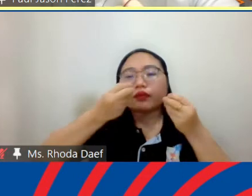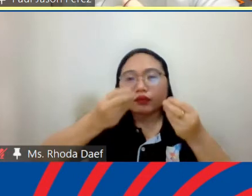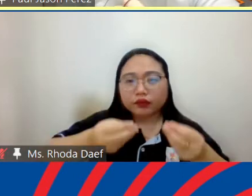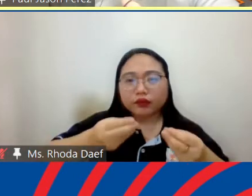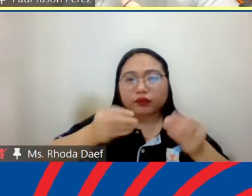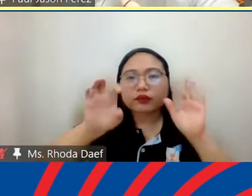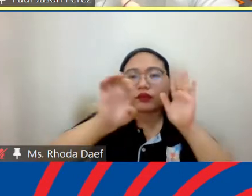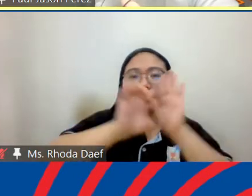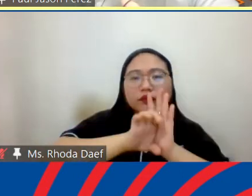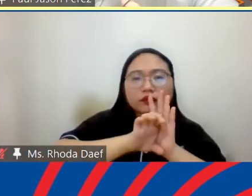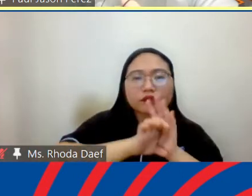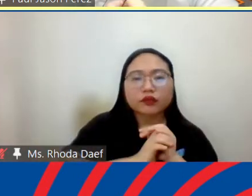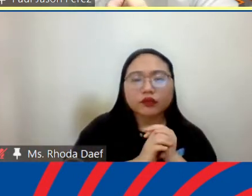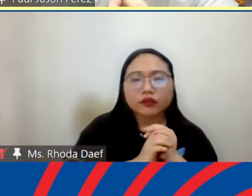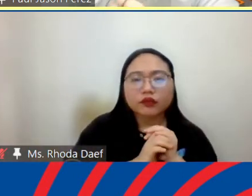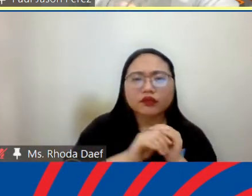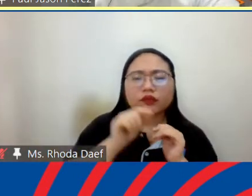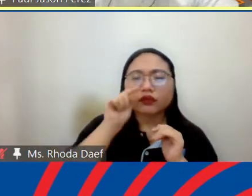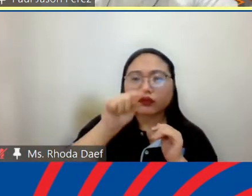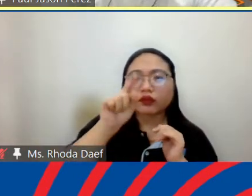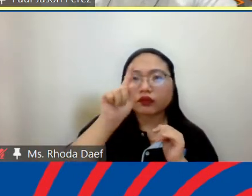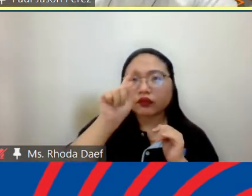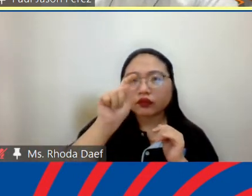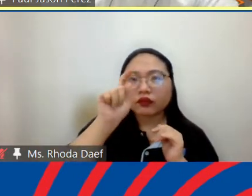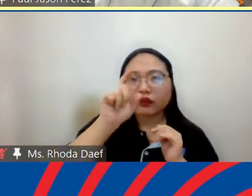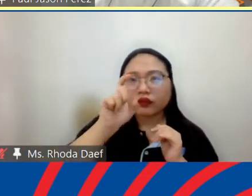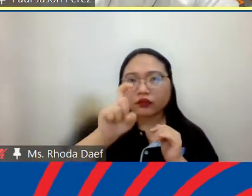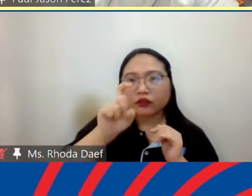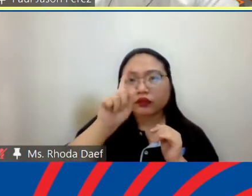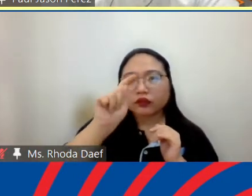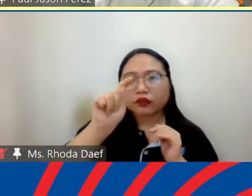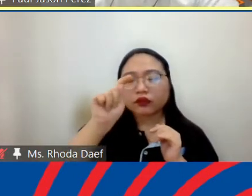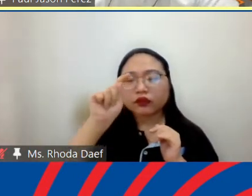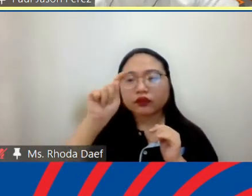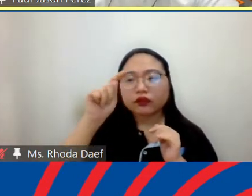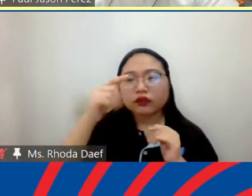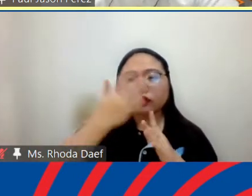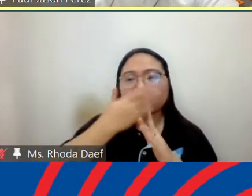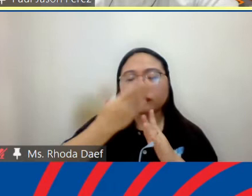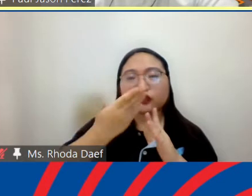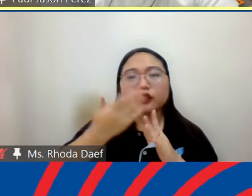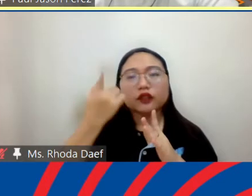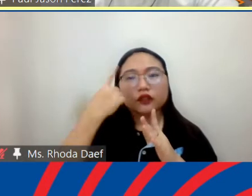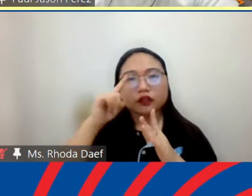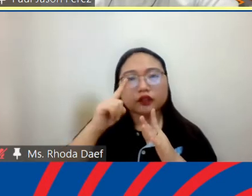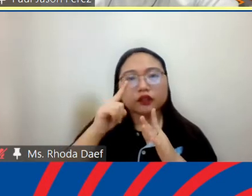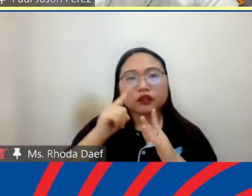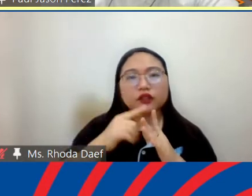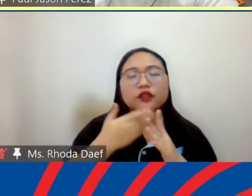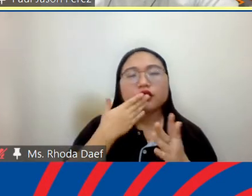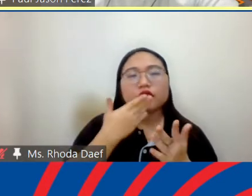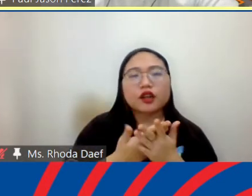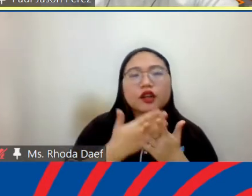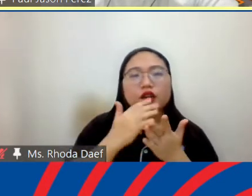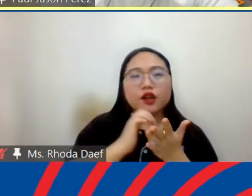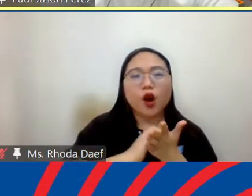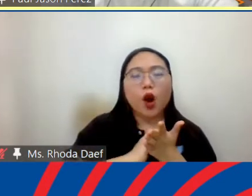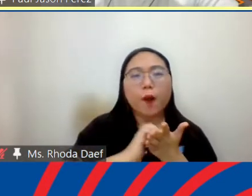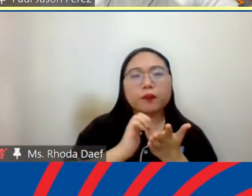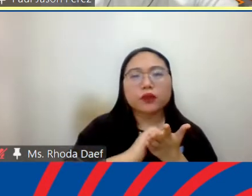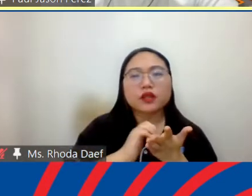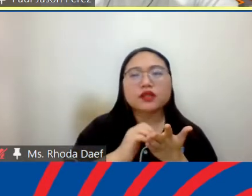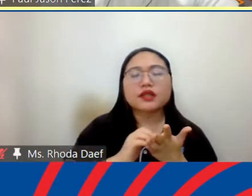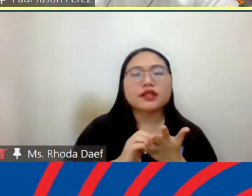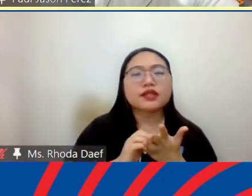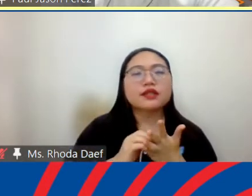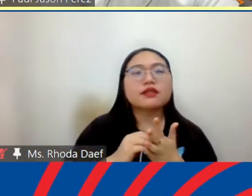a .txt file for a cluster of data. So a good practice would be, for each folder,